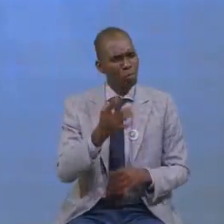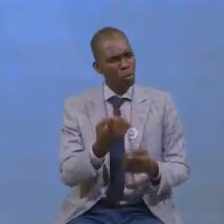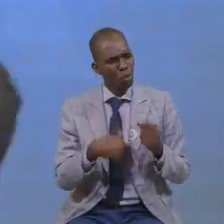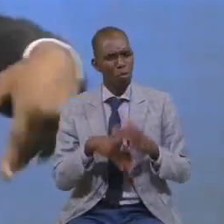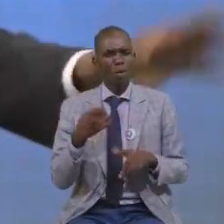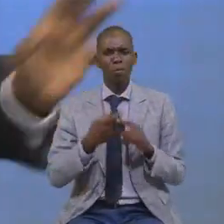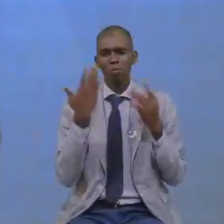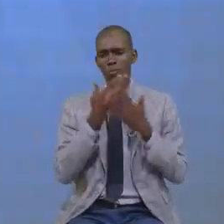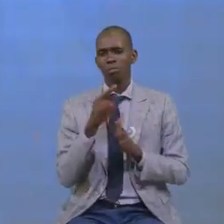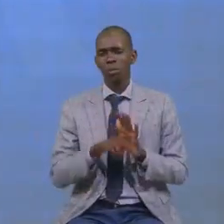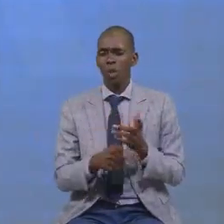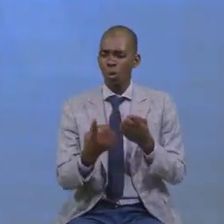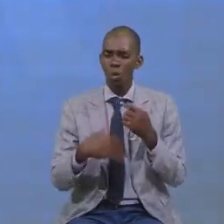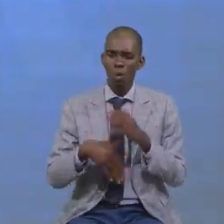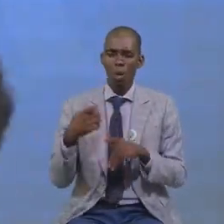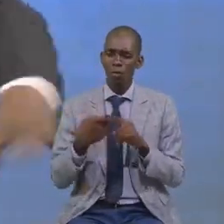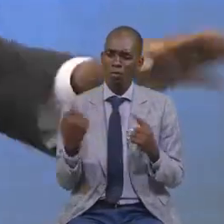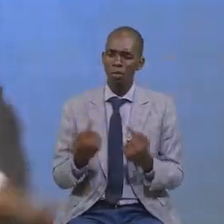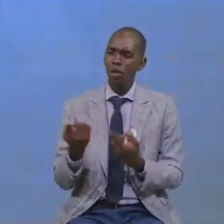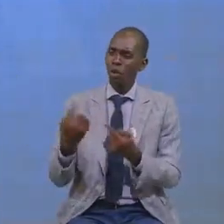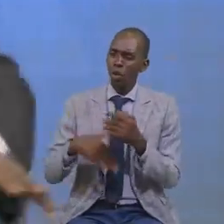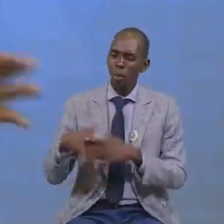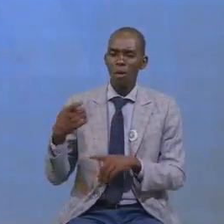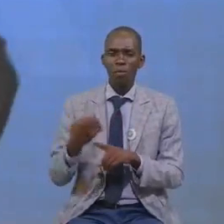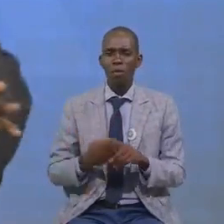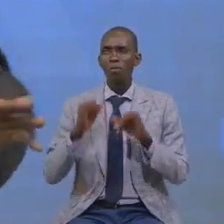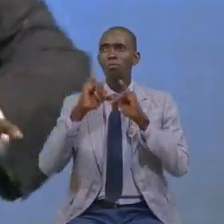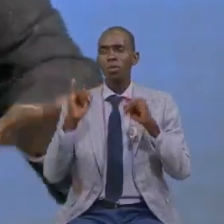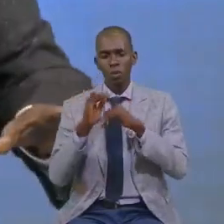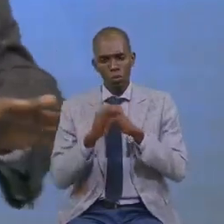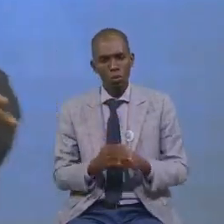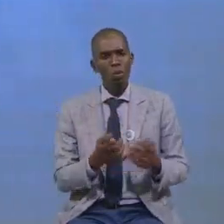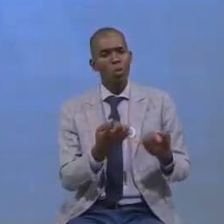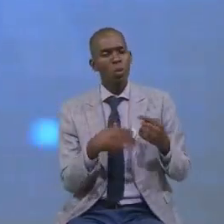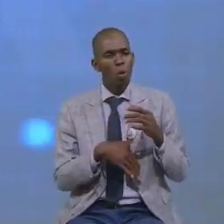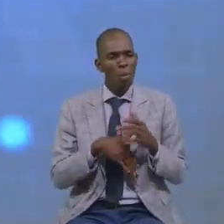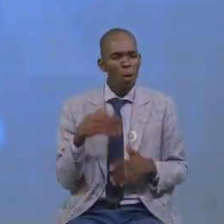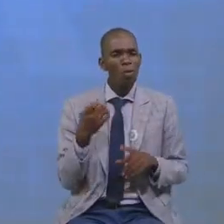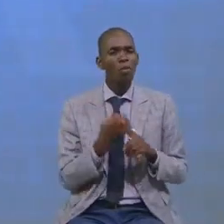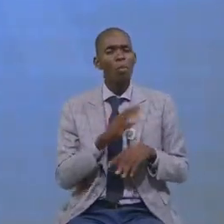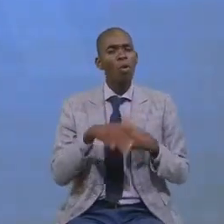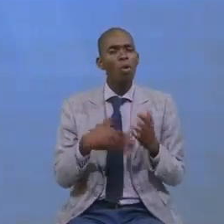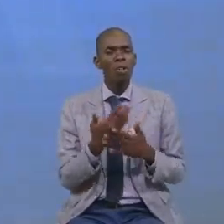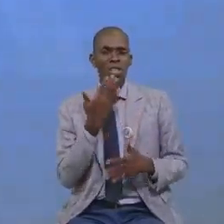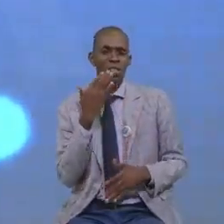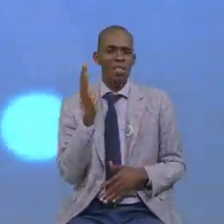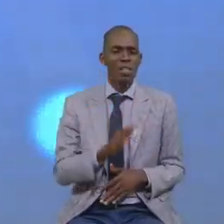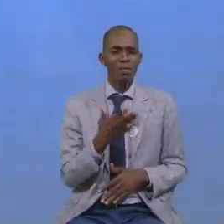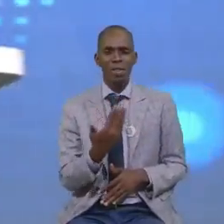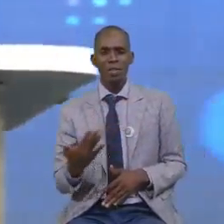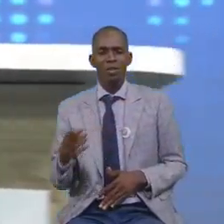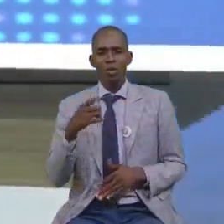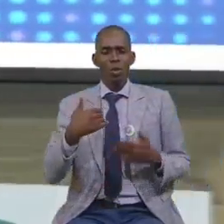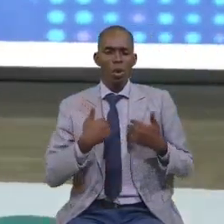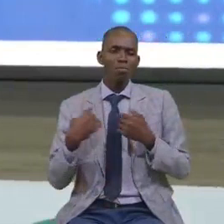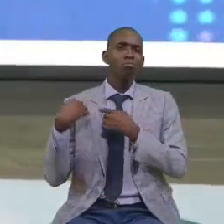of sin, come out of idolatry, and come out of those evil things you have been doing,